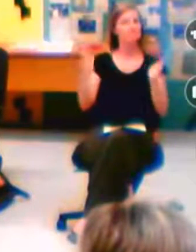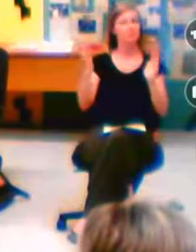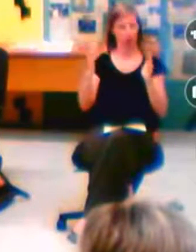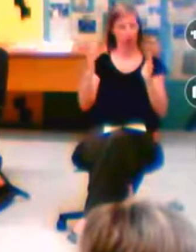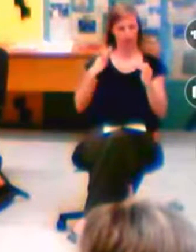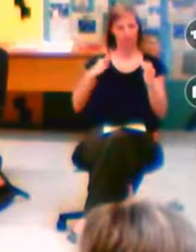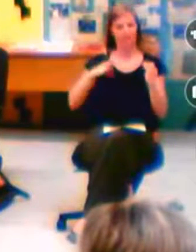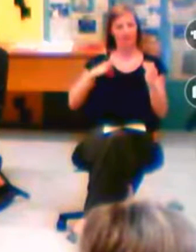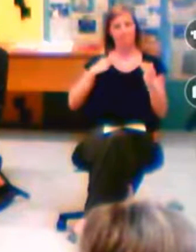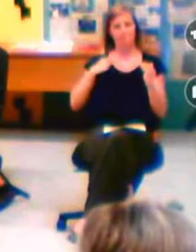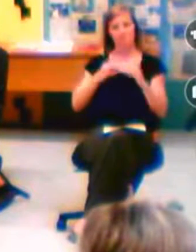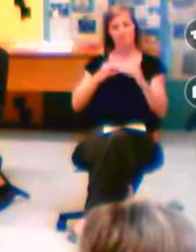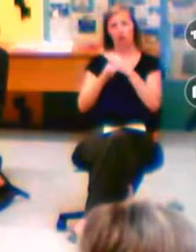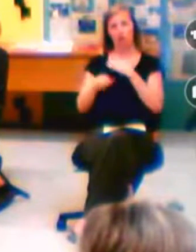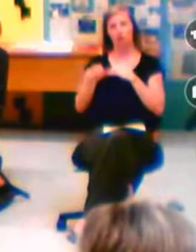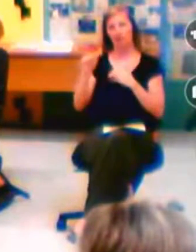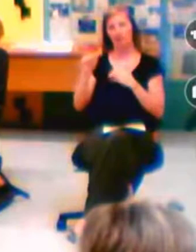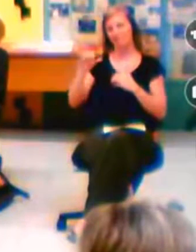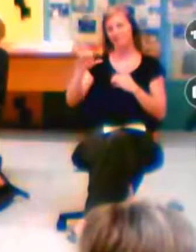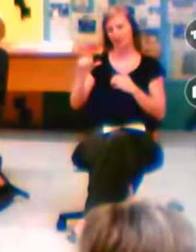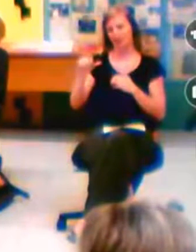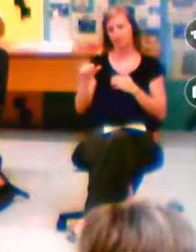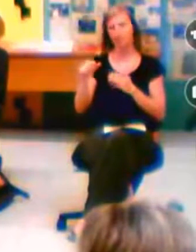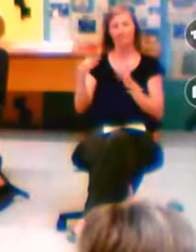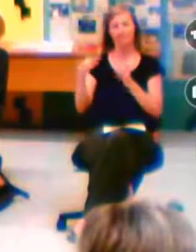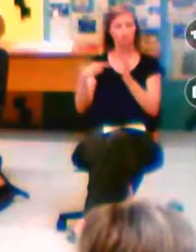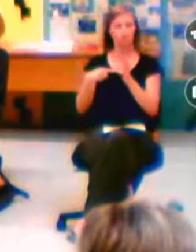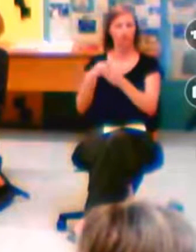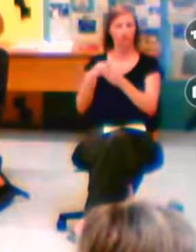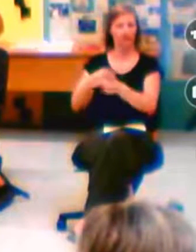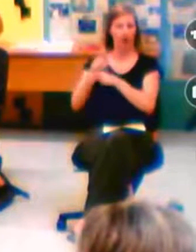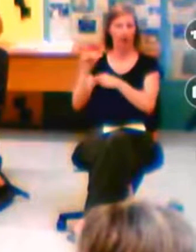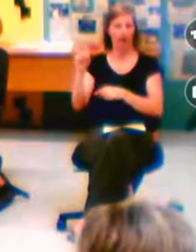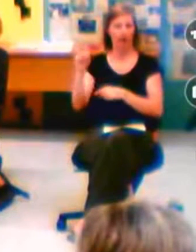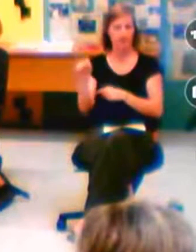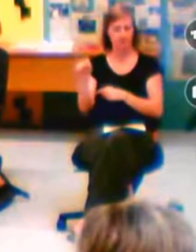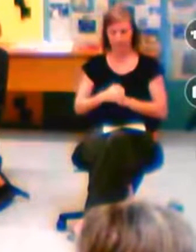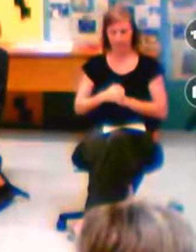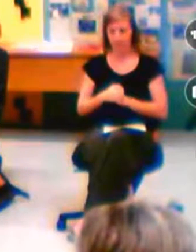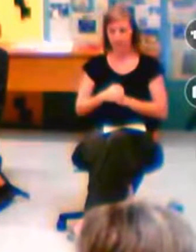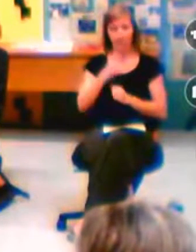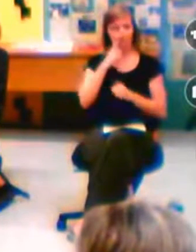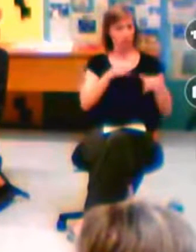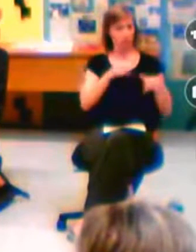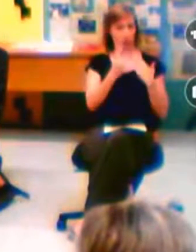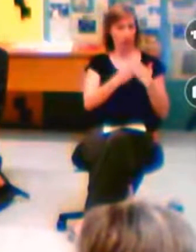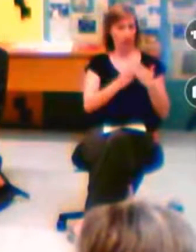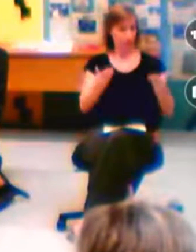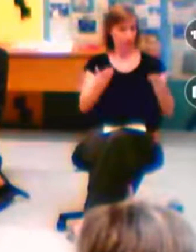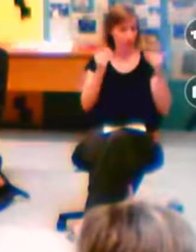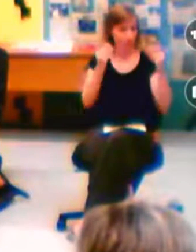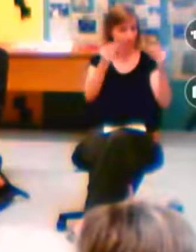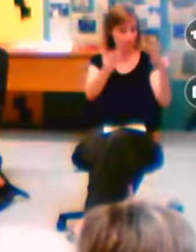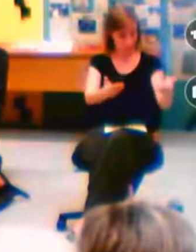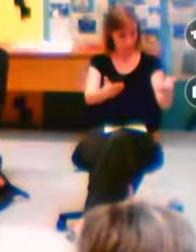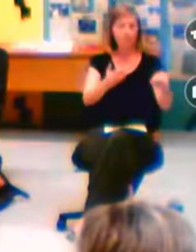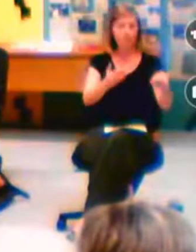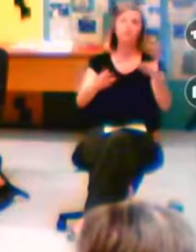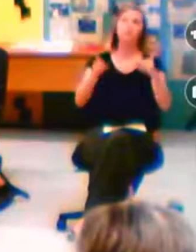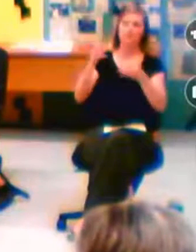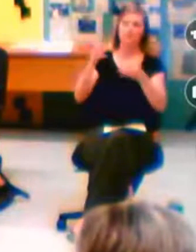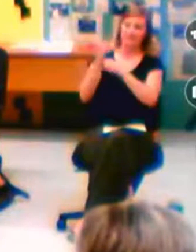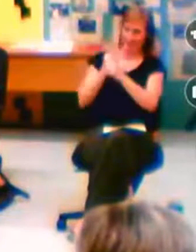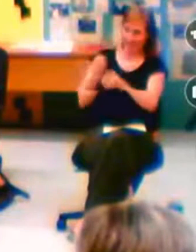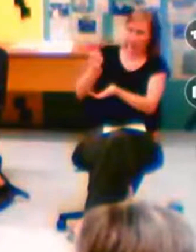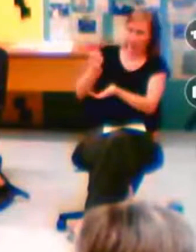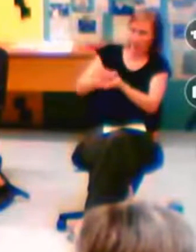language in the amendment actually is, if you look at the page that describes the benefits, they are set there to mirror the benefits that are